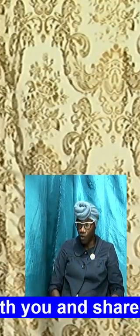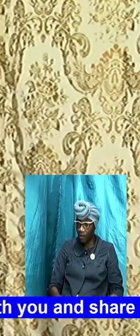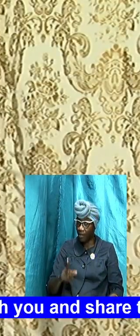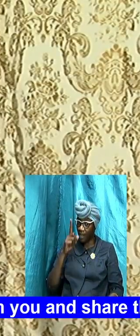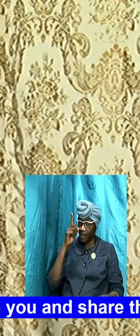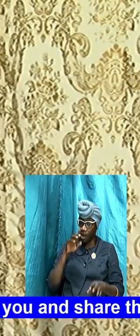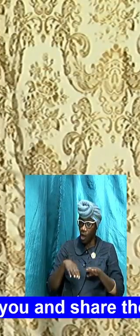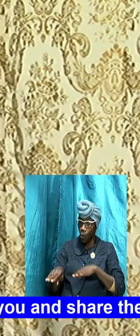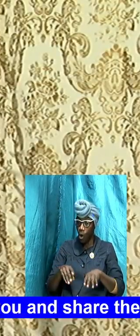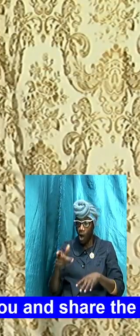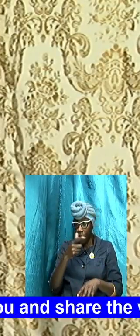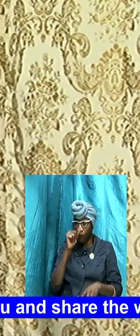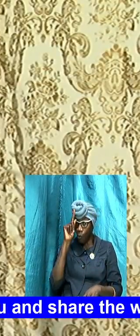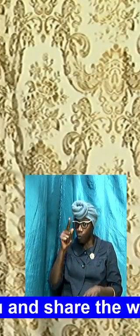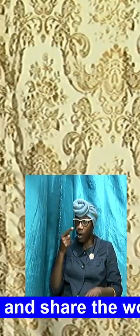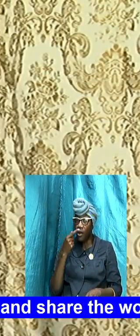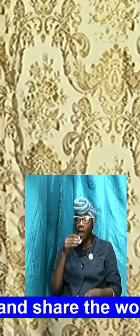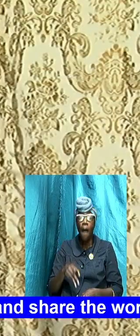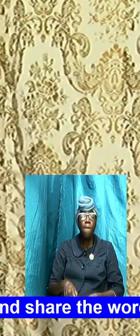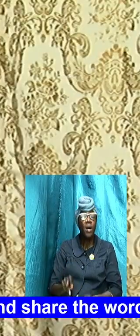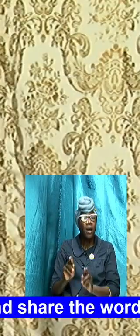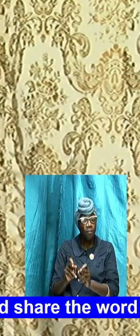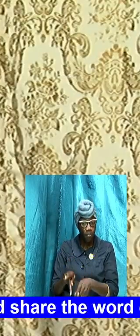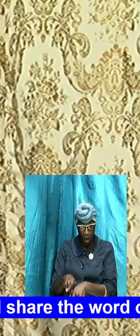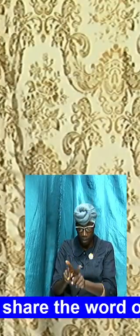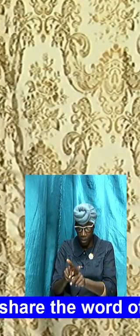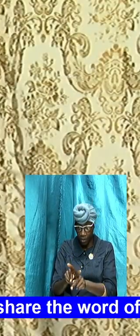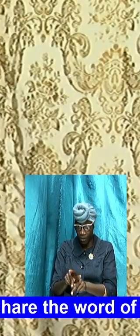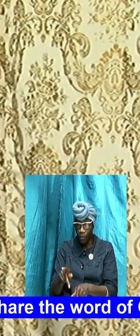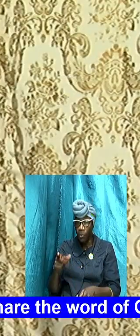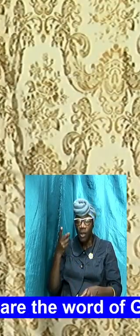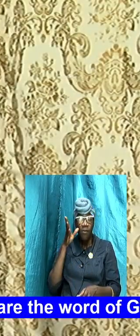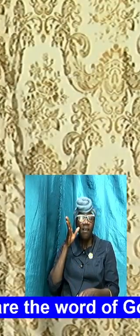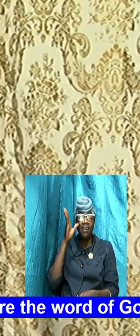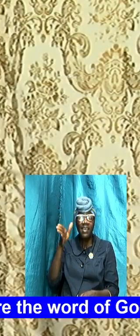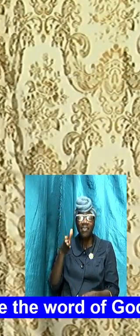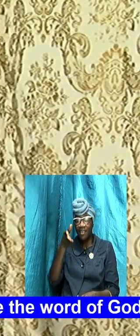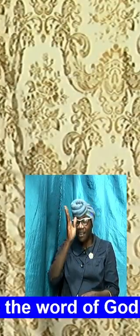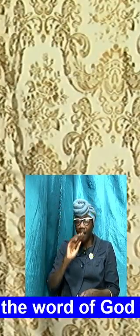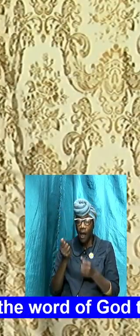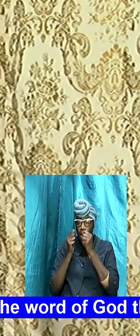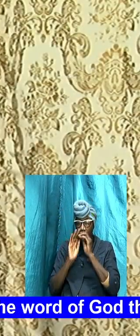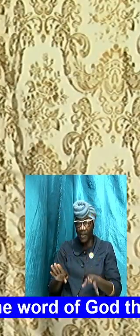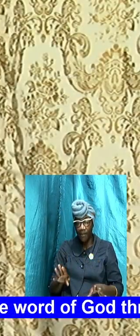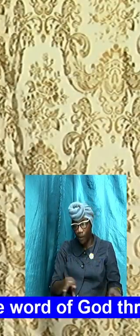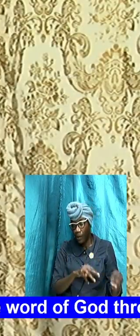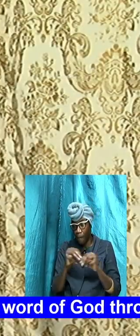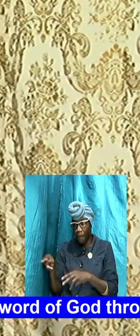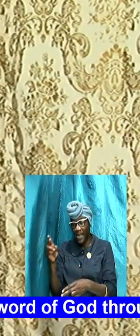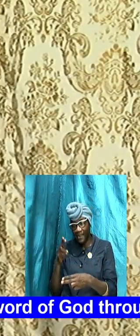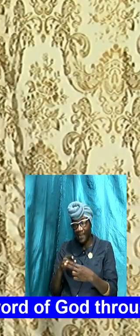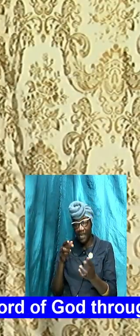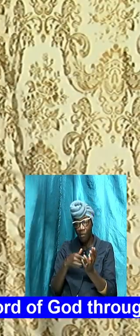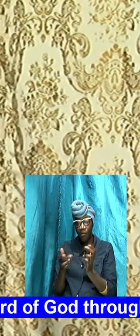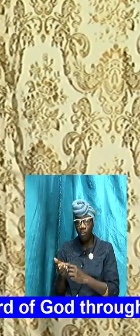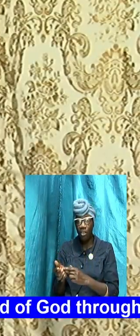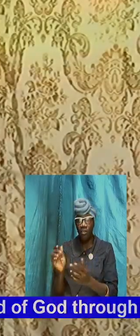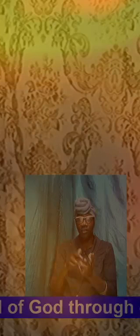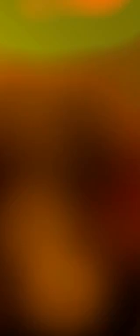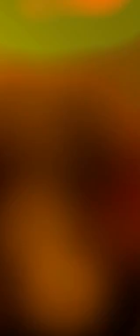a destiny ahead and we are going to make it. God bless you in the mighty name of Jesus, in Jesus' name.